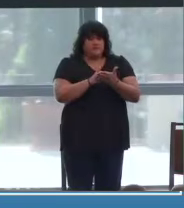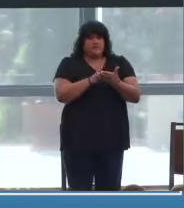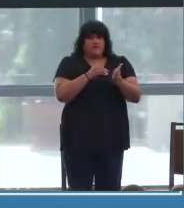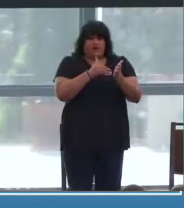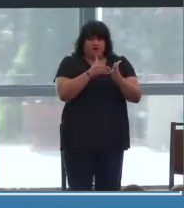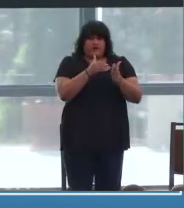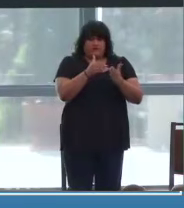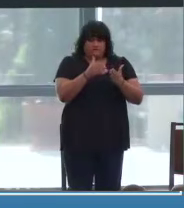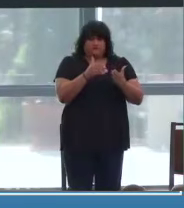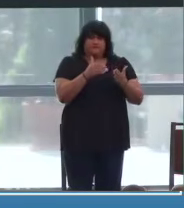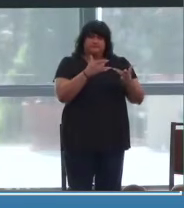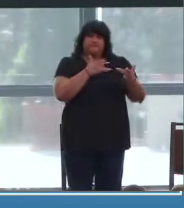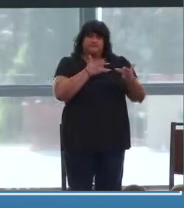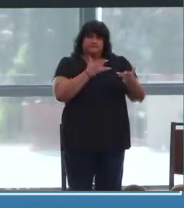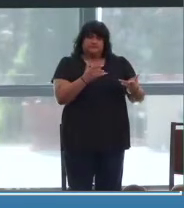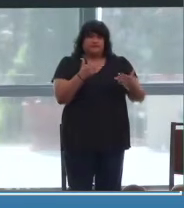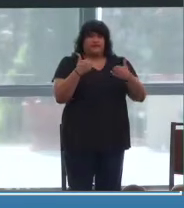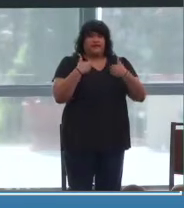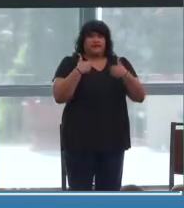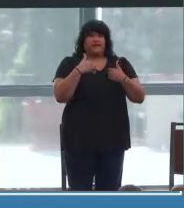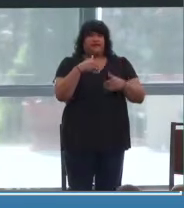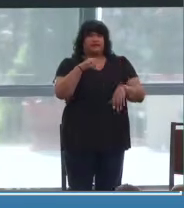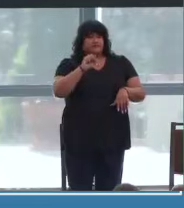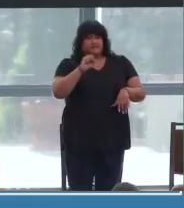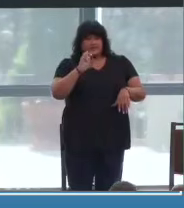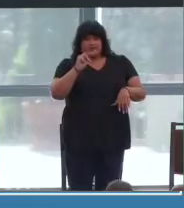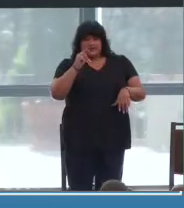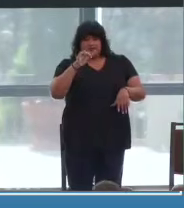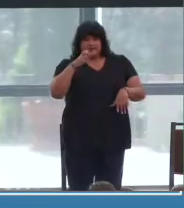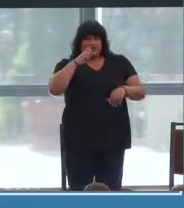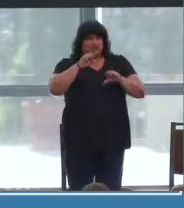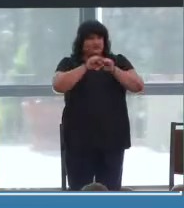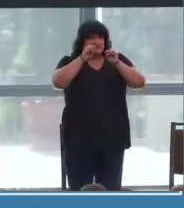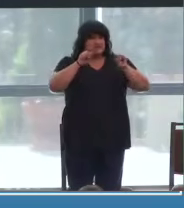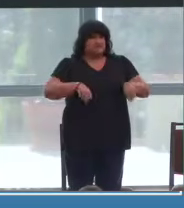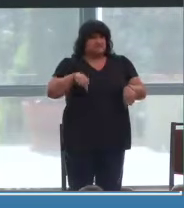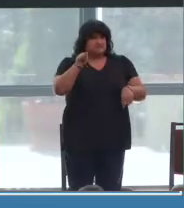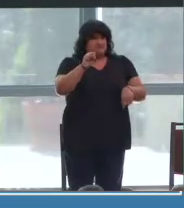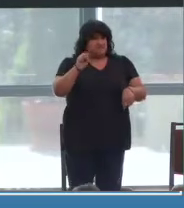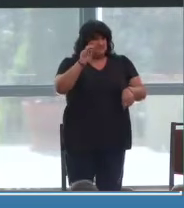just sympathetic nervous system adjustments, such as cognitive behavioral